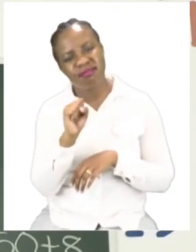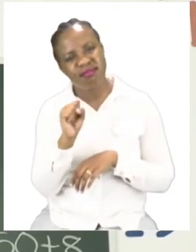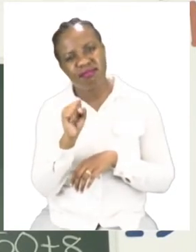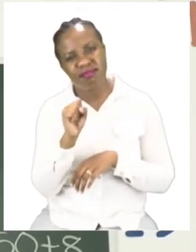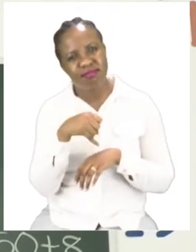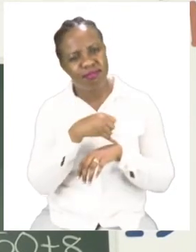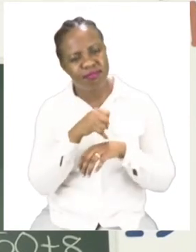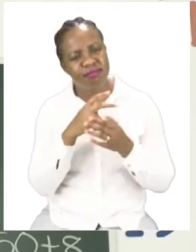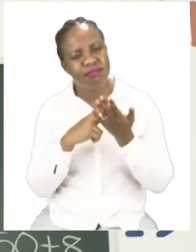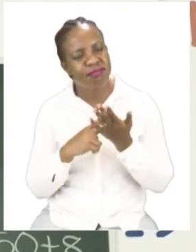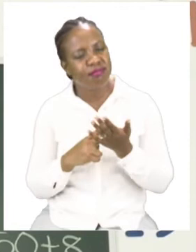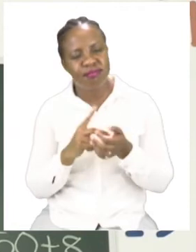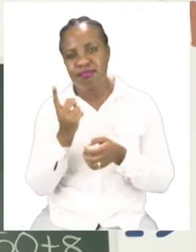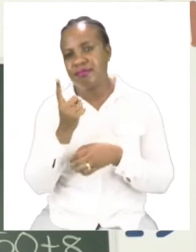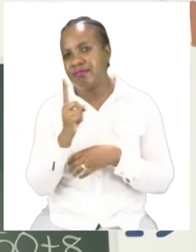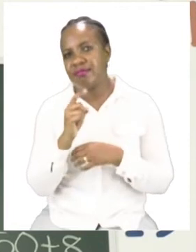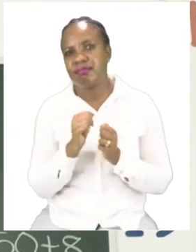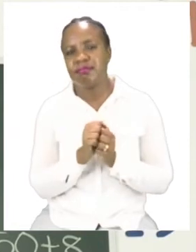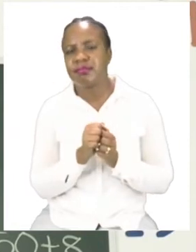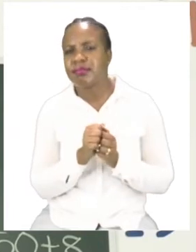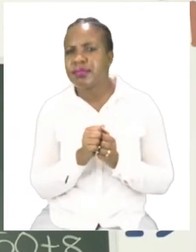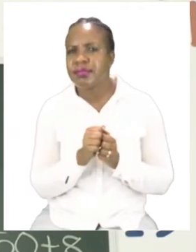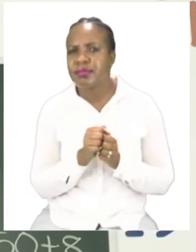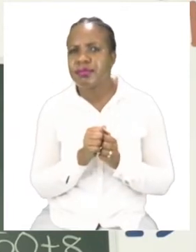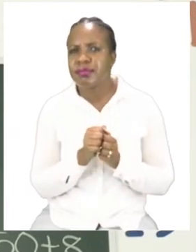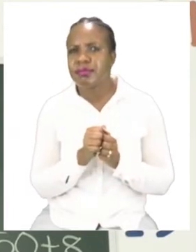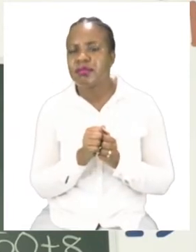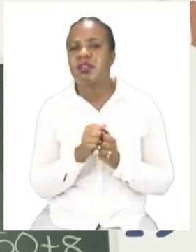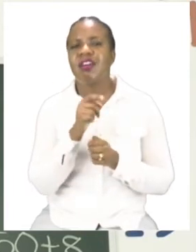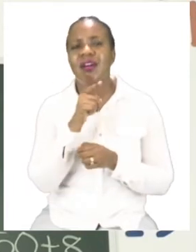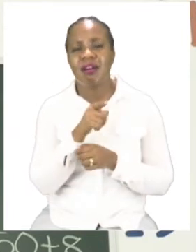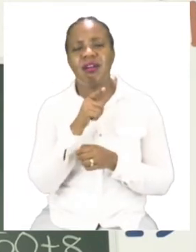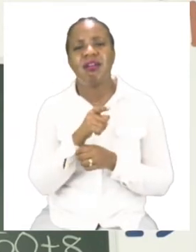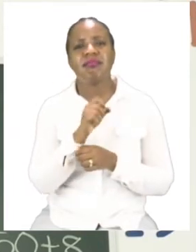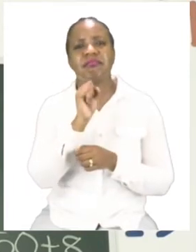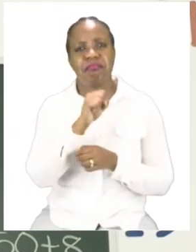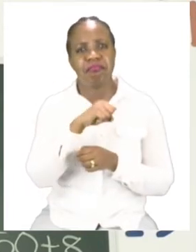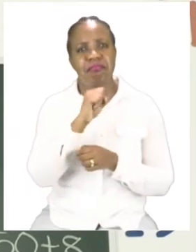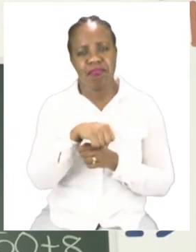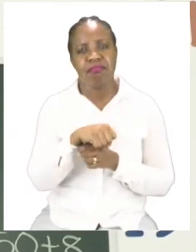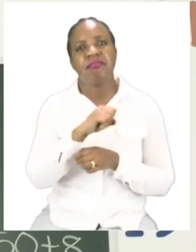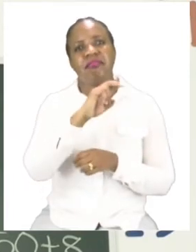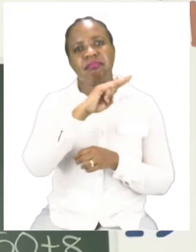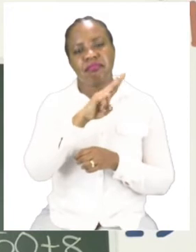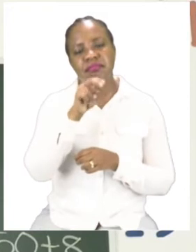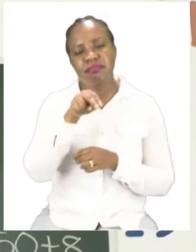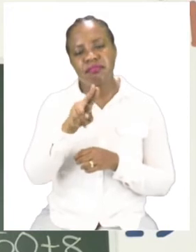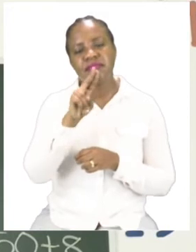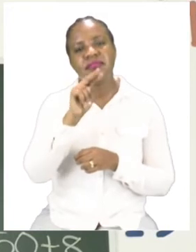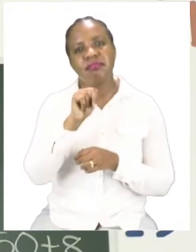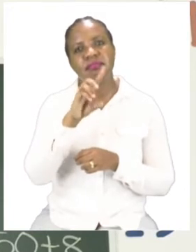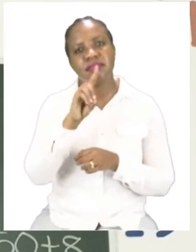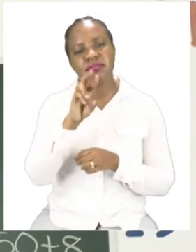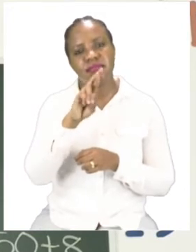No. But our 8 is sitting under hundreds. So, we are going to